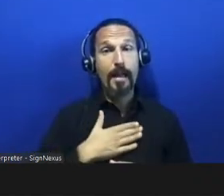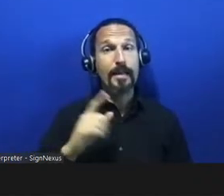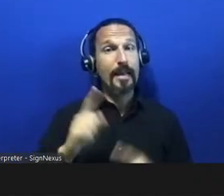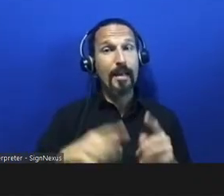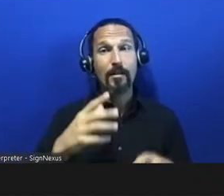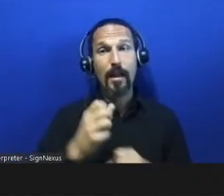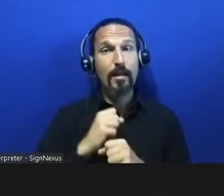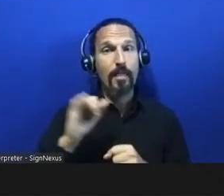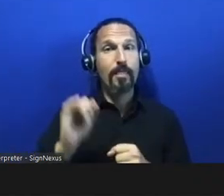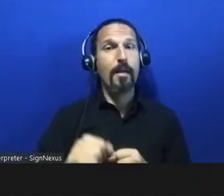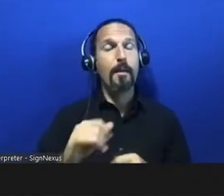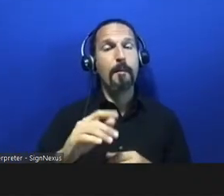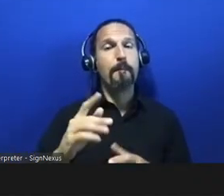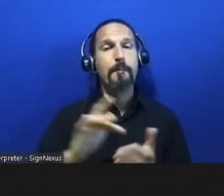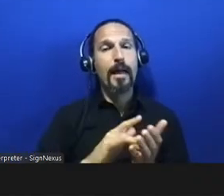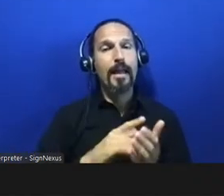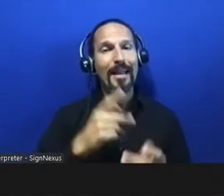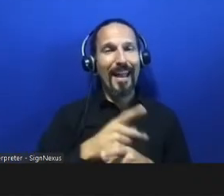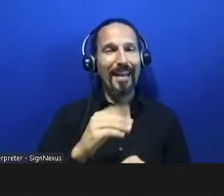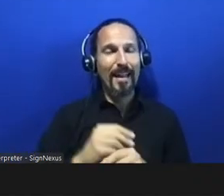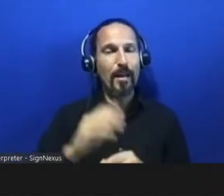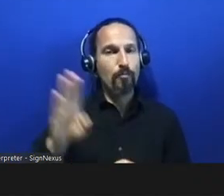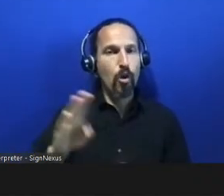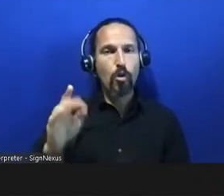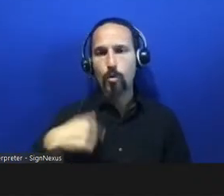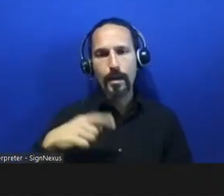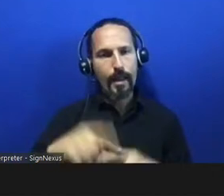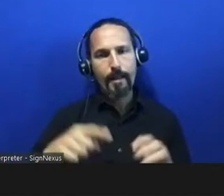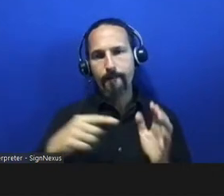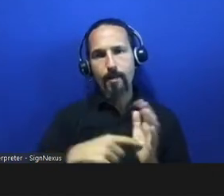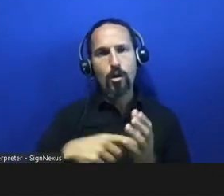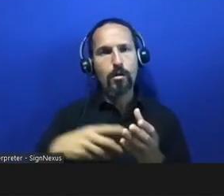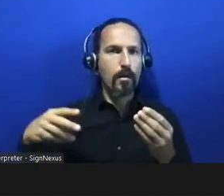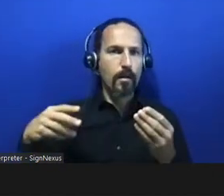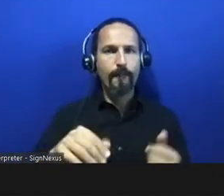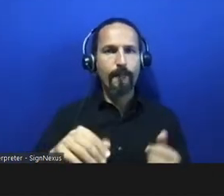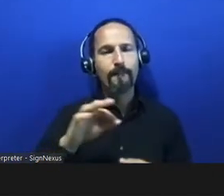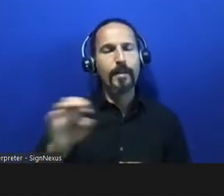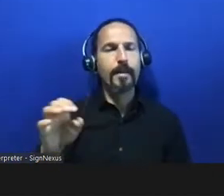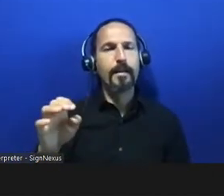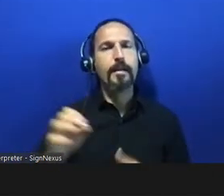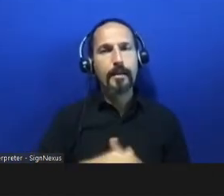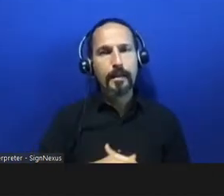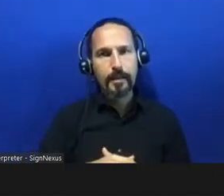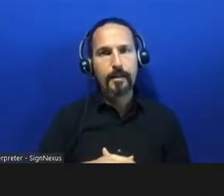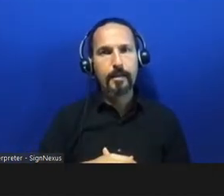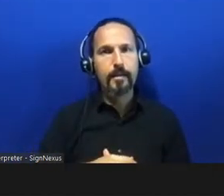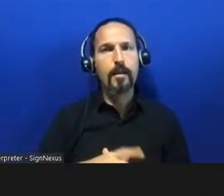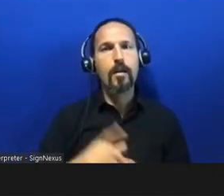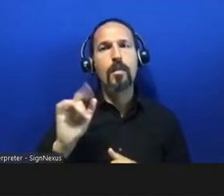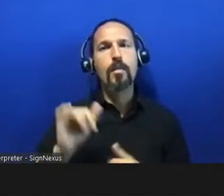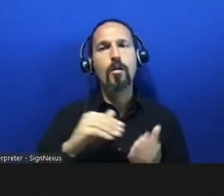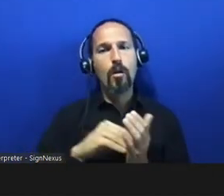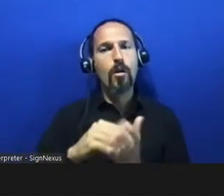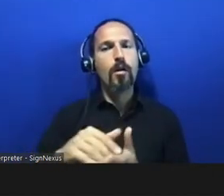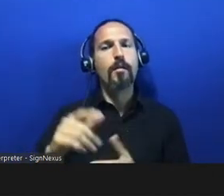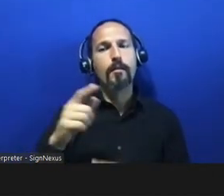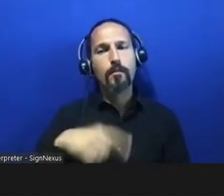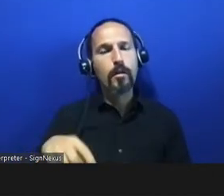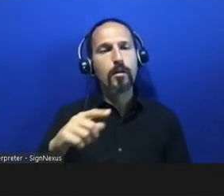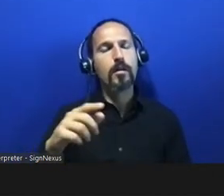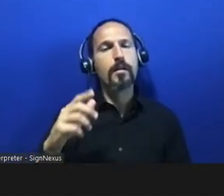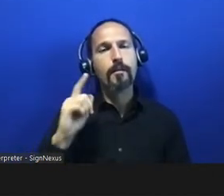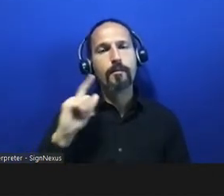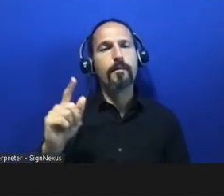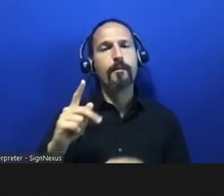receive a medical care in Brooklyn and we cannot afford any further fees to be a New Yorker who also frequents Manhattan Chinatown for